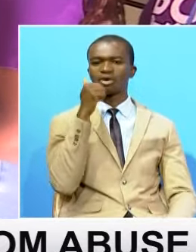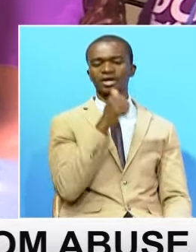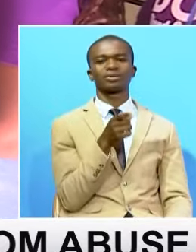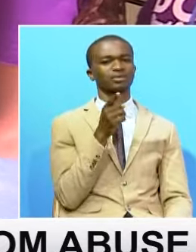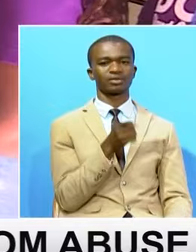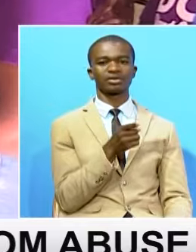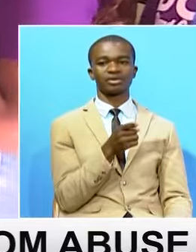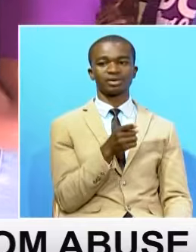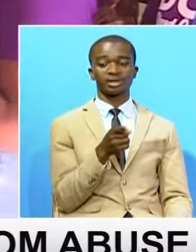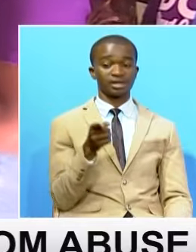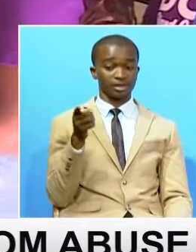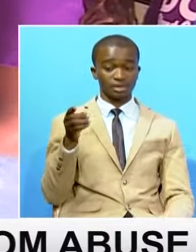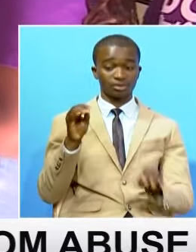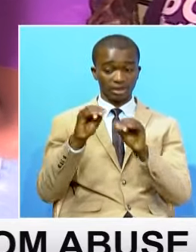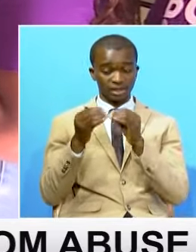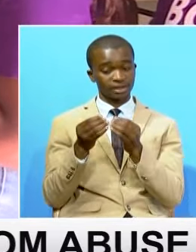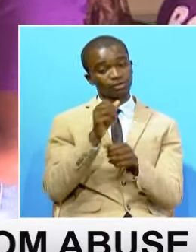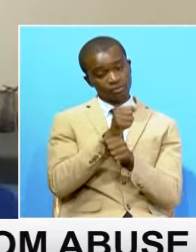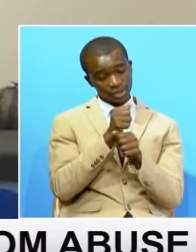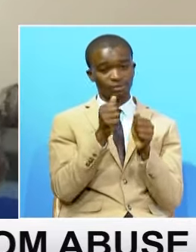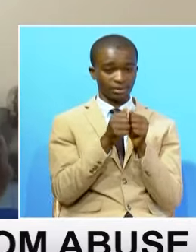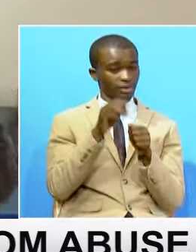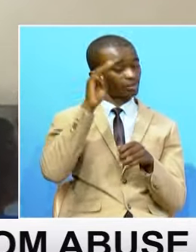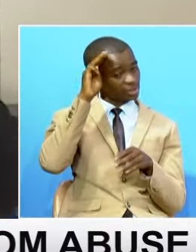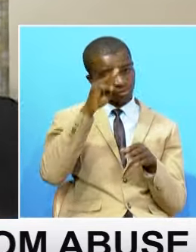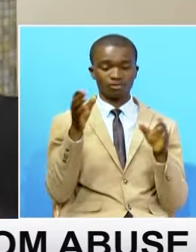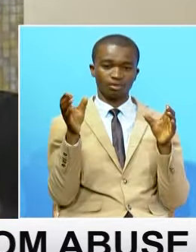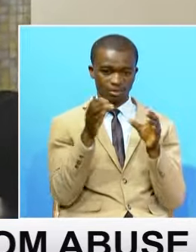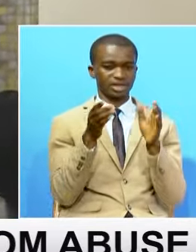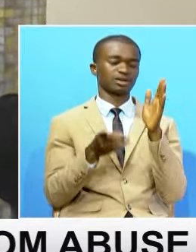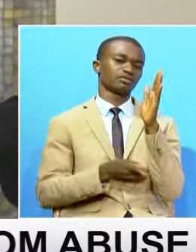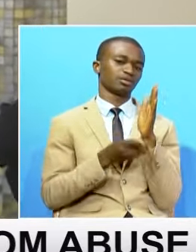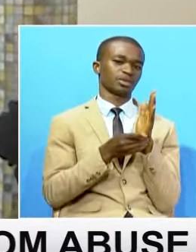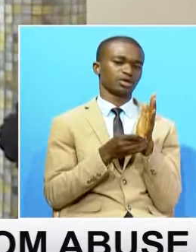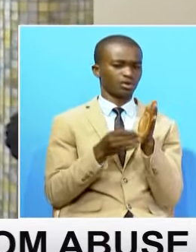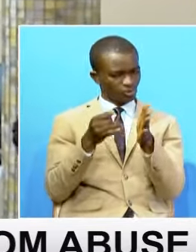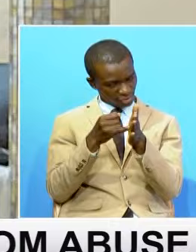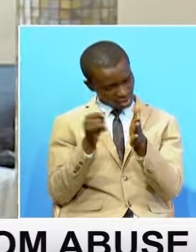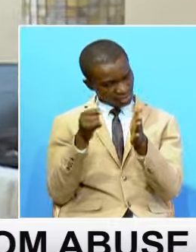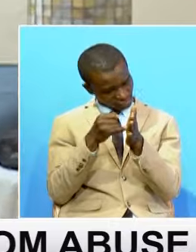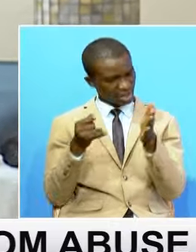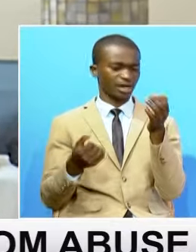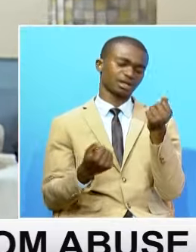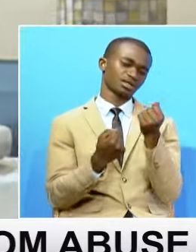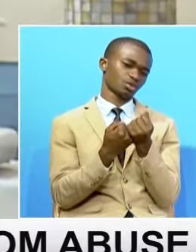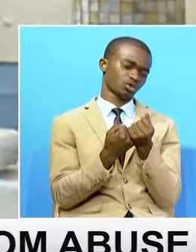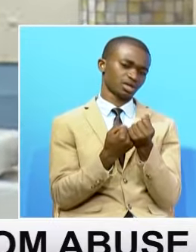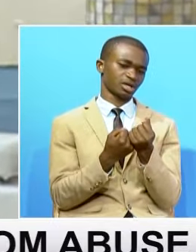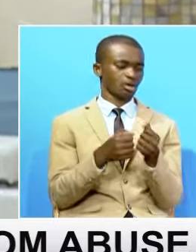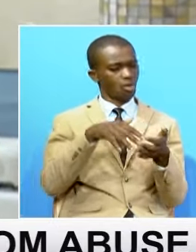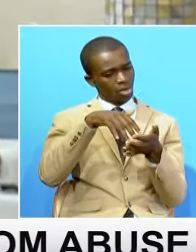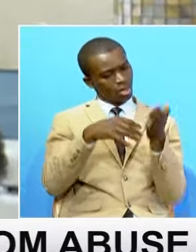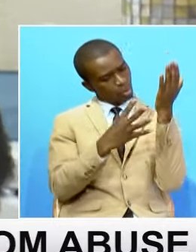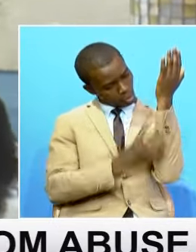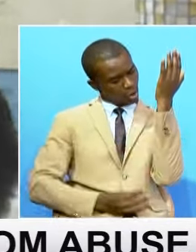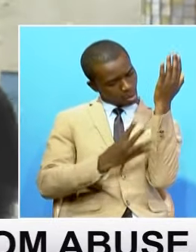of Community Development and Social Services to identify and support vulnerable girls from Chongwe, Chilanga, Ngabwe,